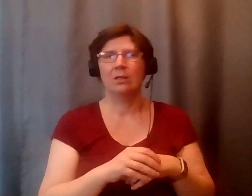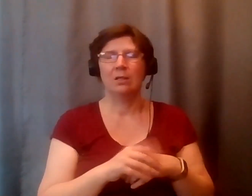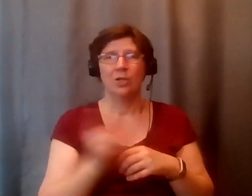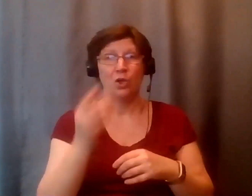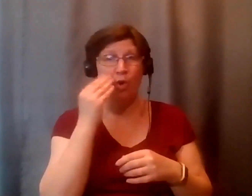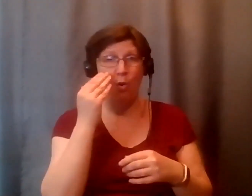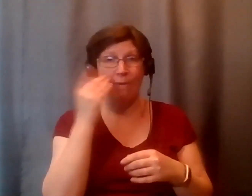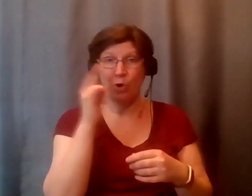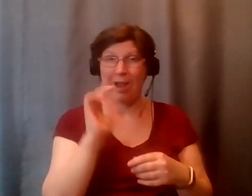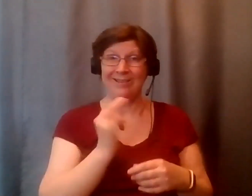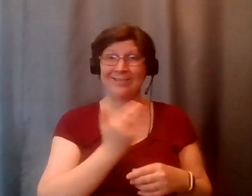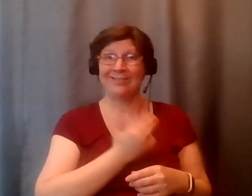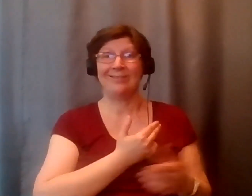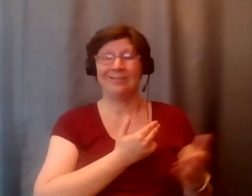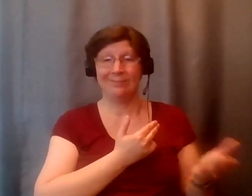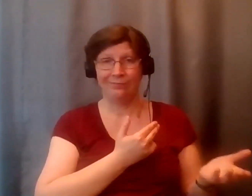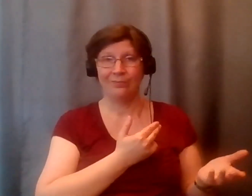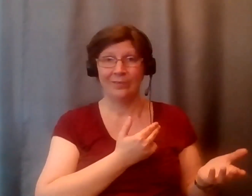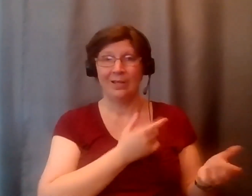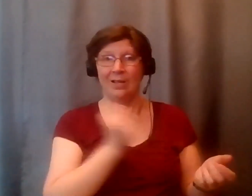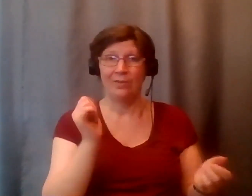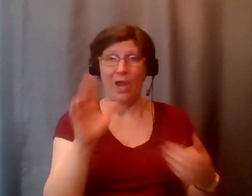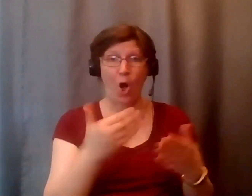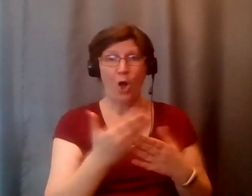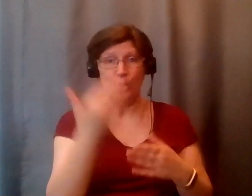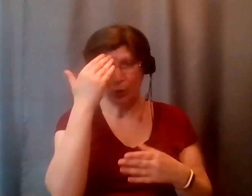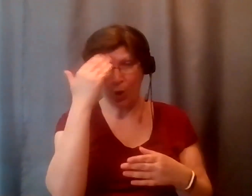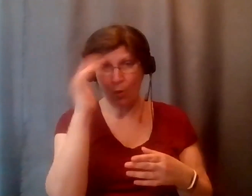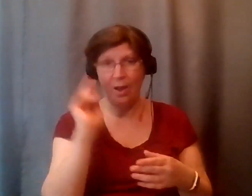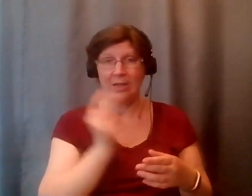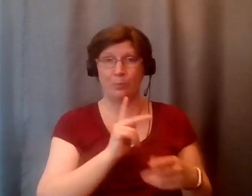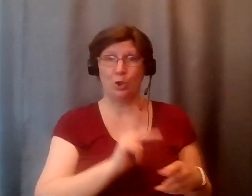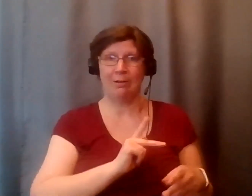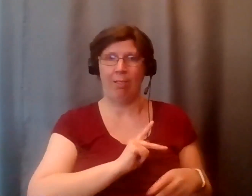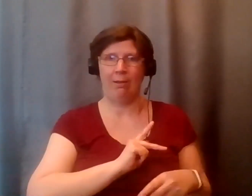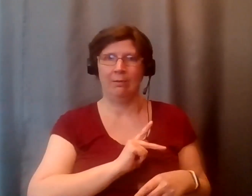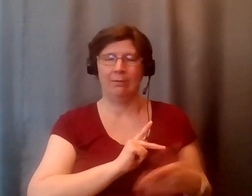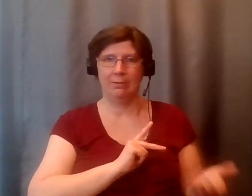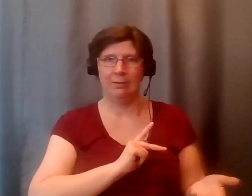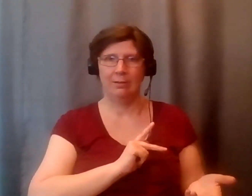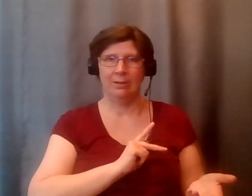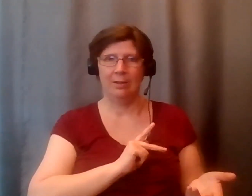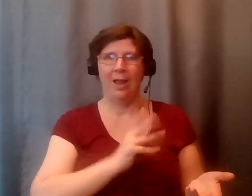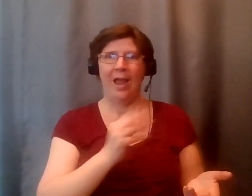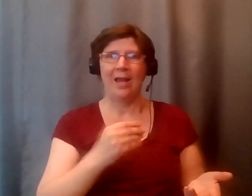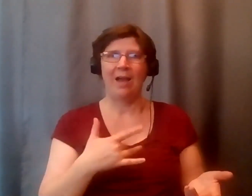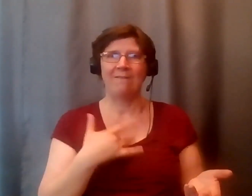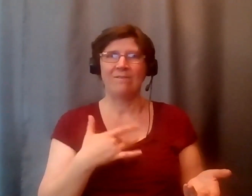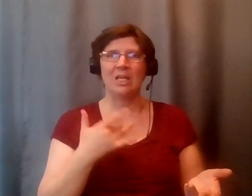for us, they all know us personally, and I feel like